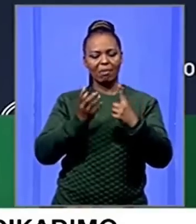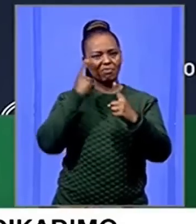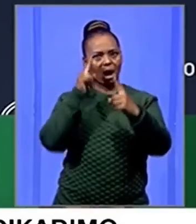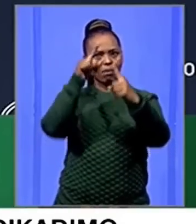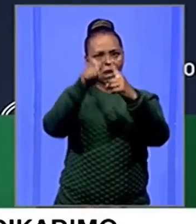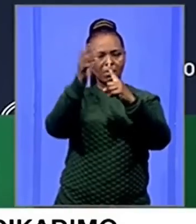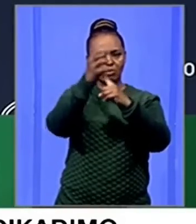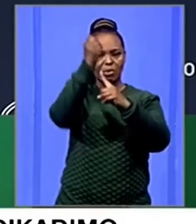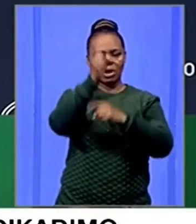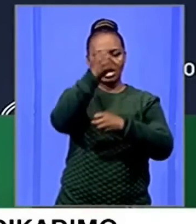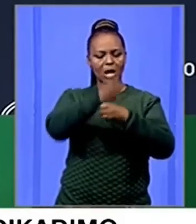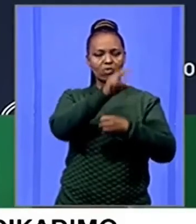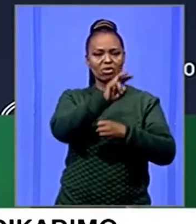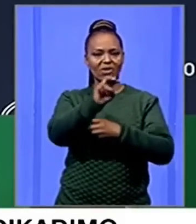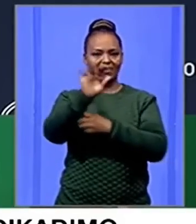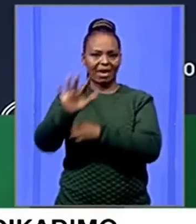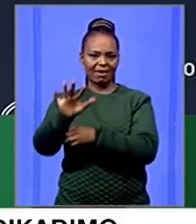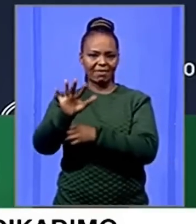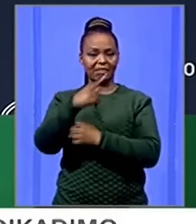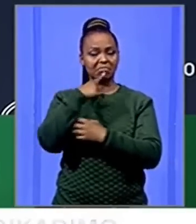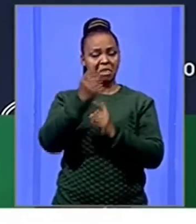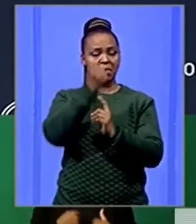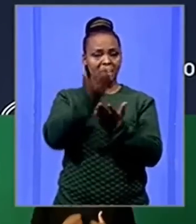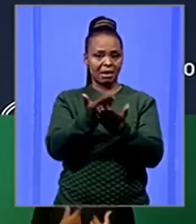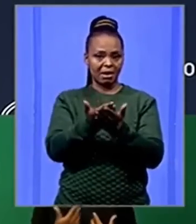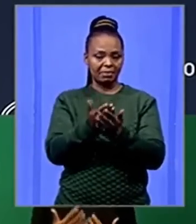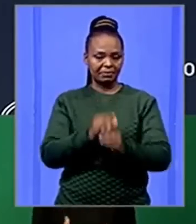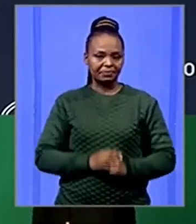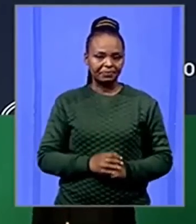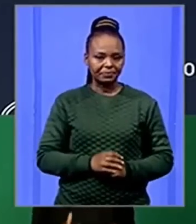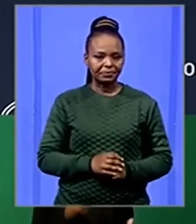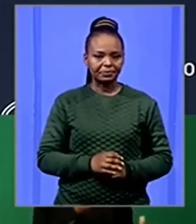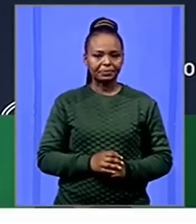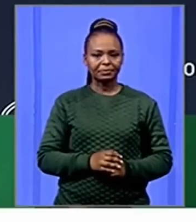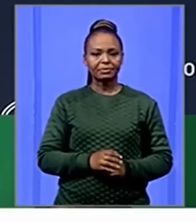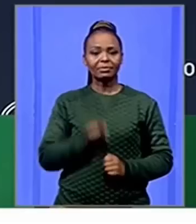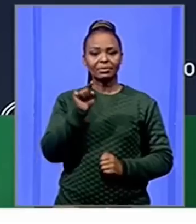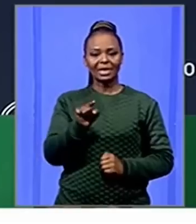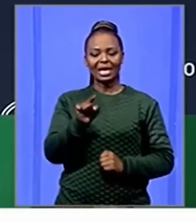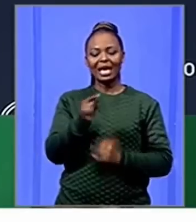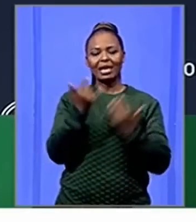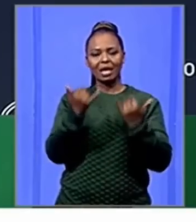2025. The Monetary Policy Committee decided to keep the repurchase rate at the current level